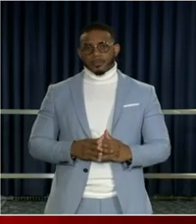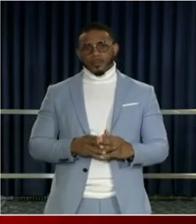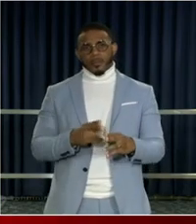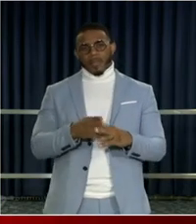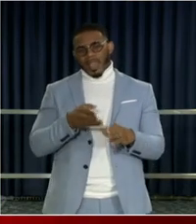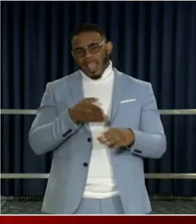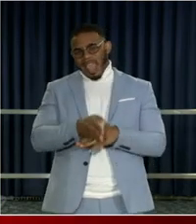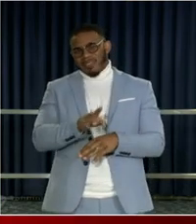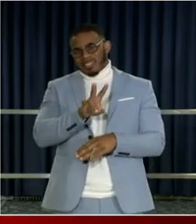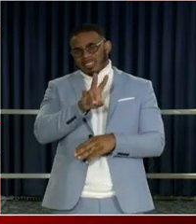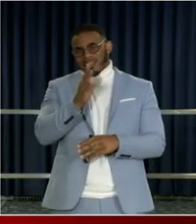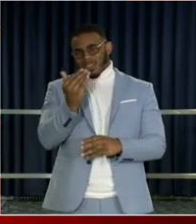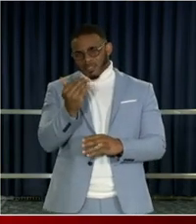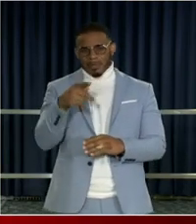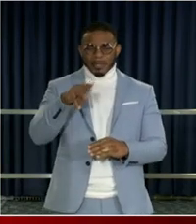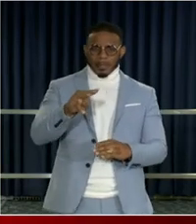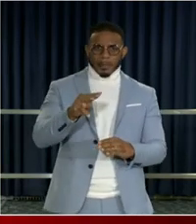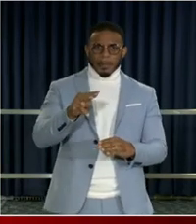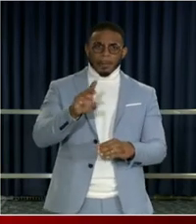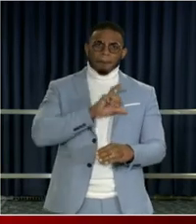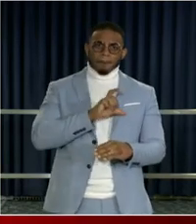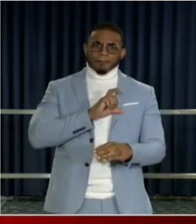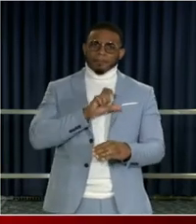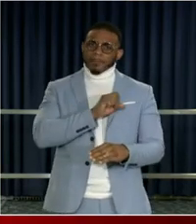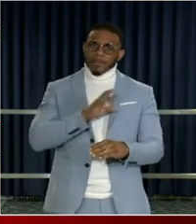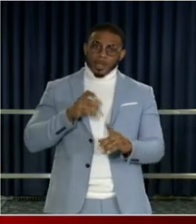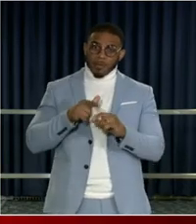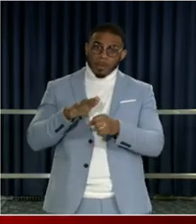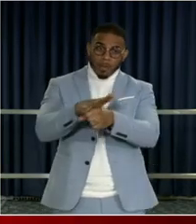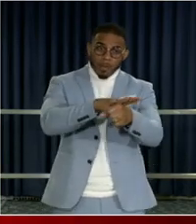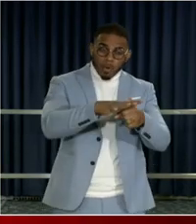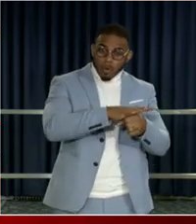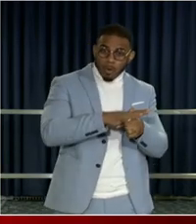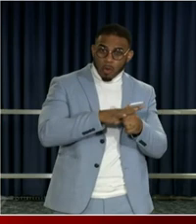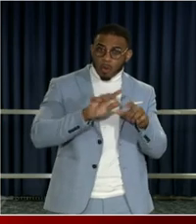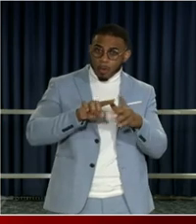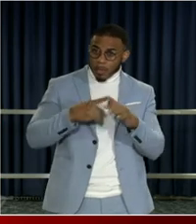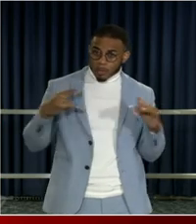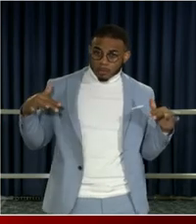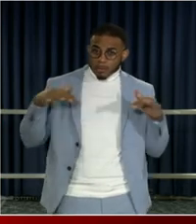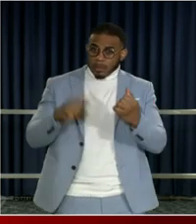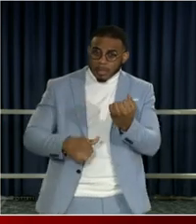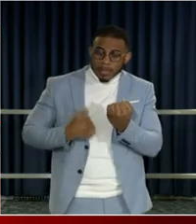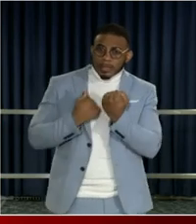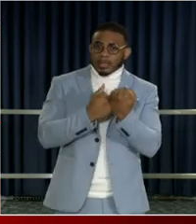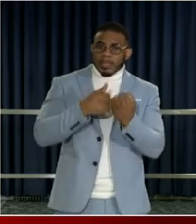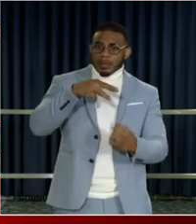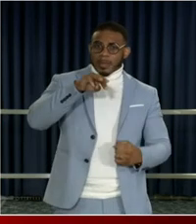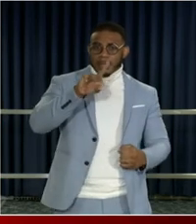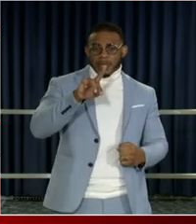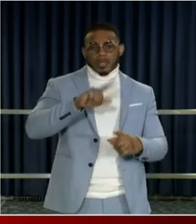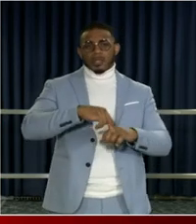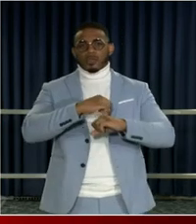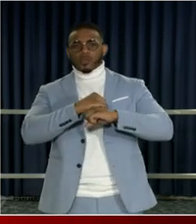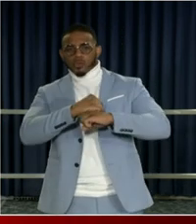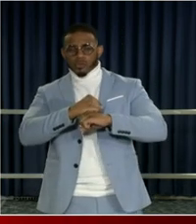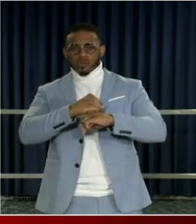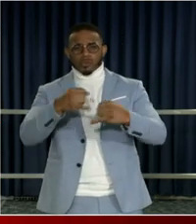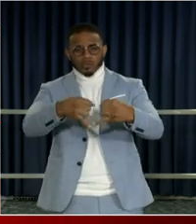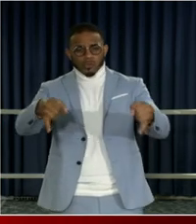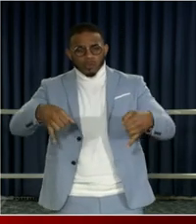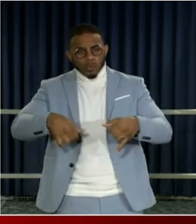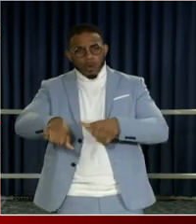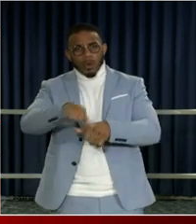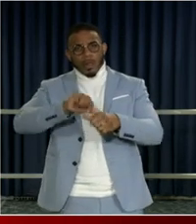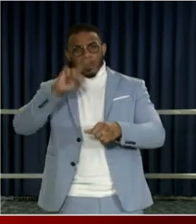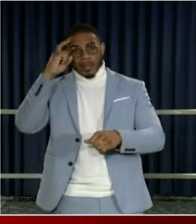Shortly past 7:15 p.m., police personnel from local jurisdictions began assisting MPD in securing the perimeter